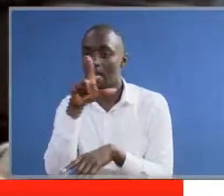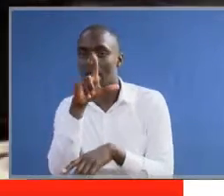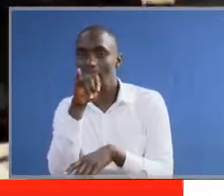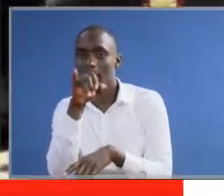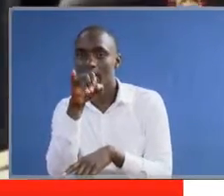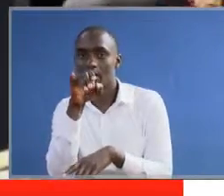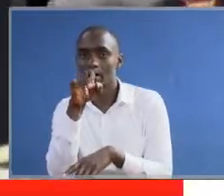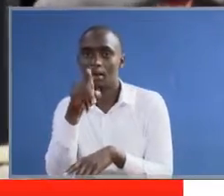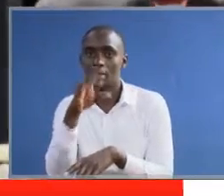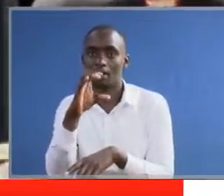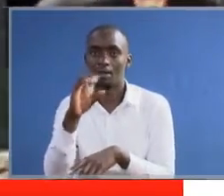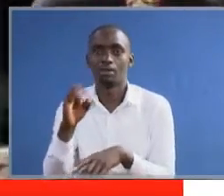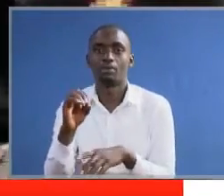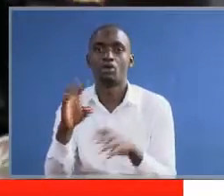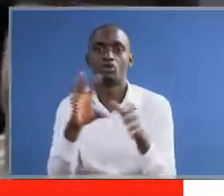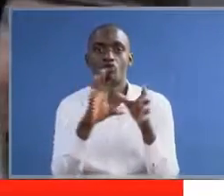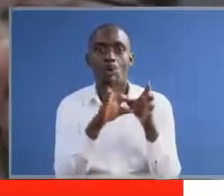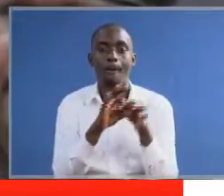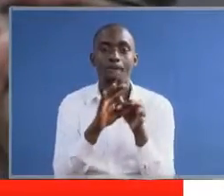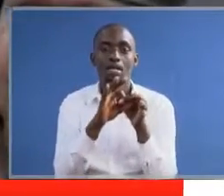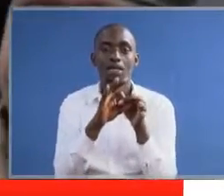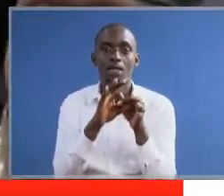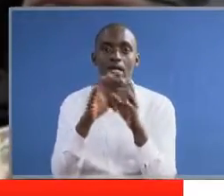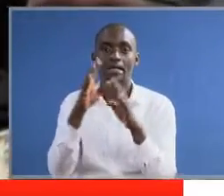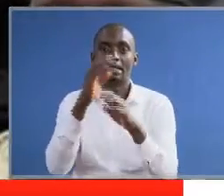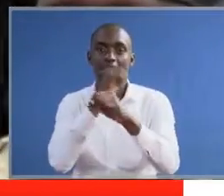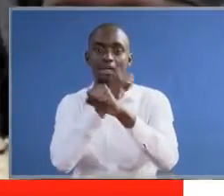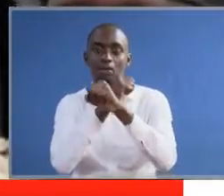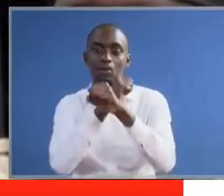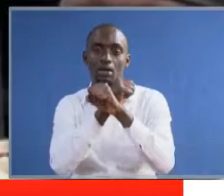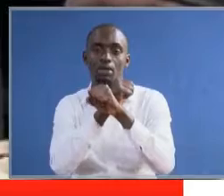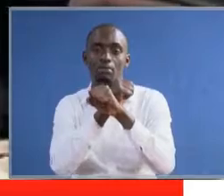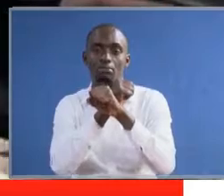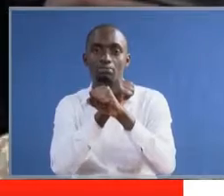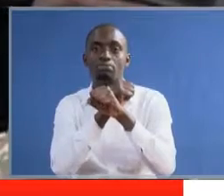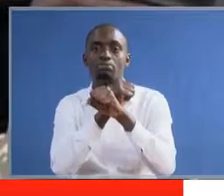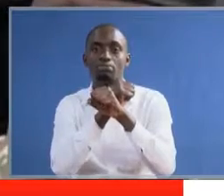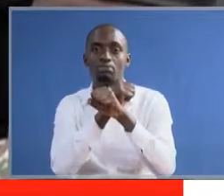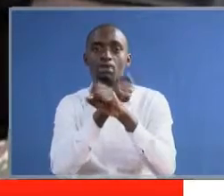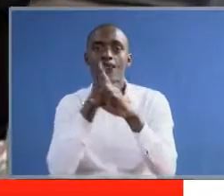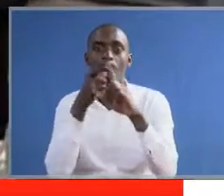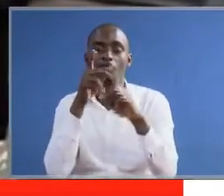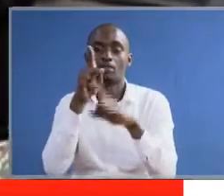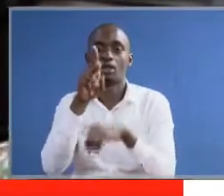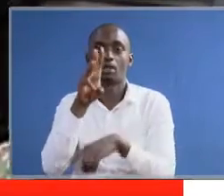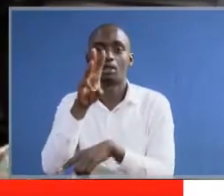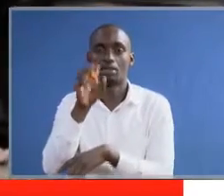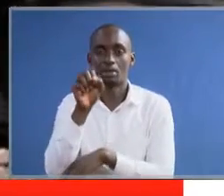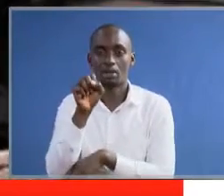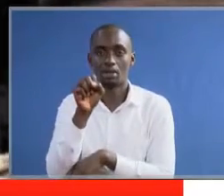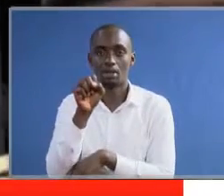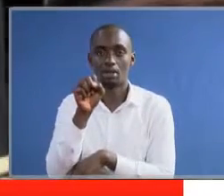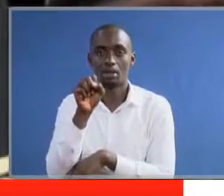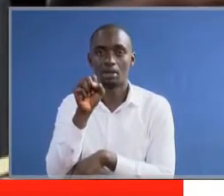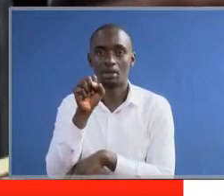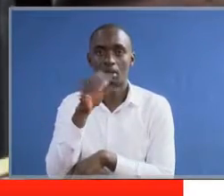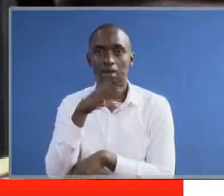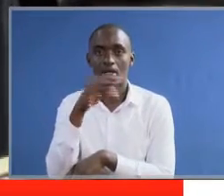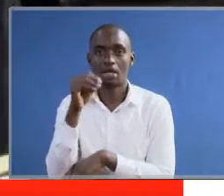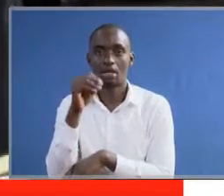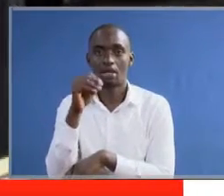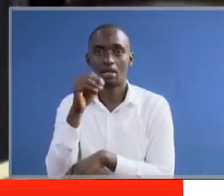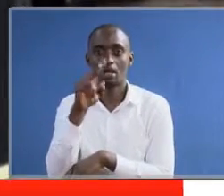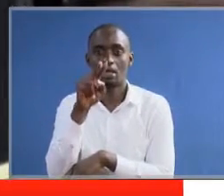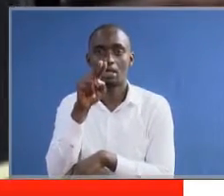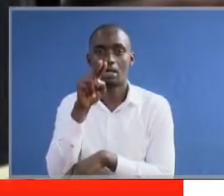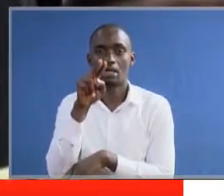a combined security agencies drone from KWS and National